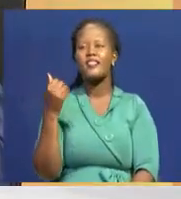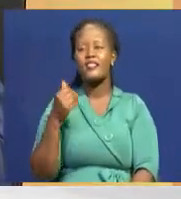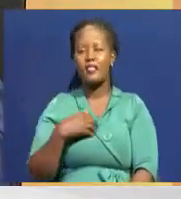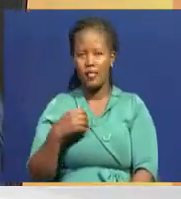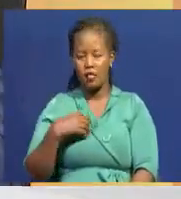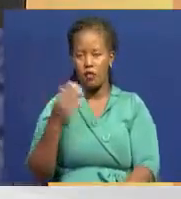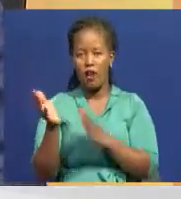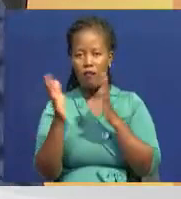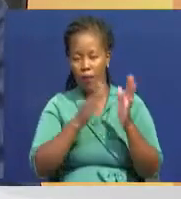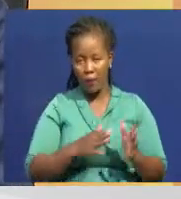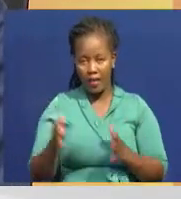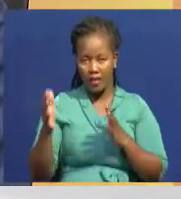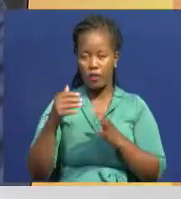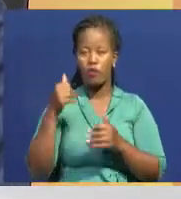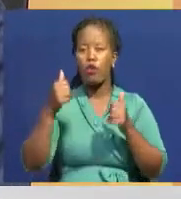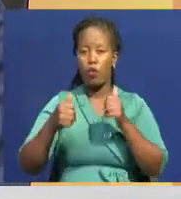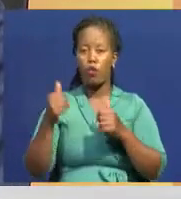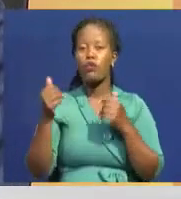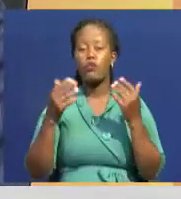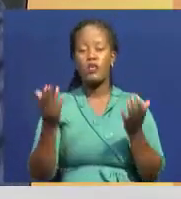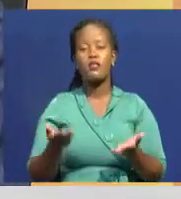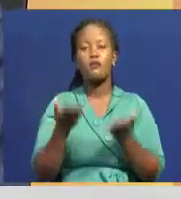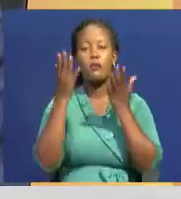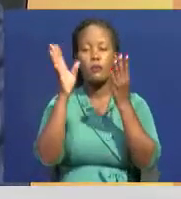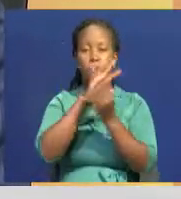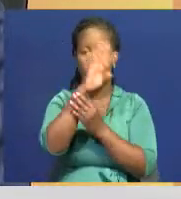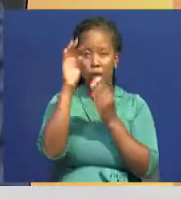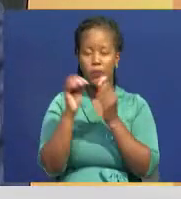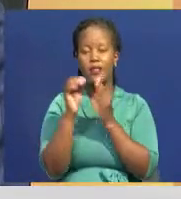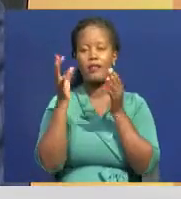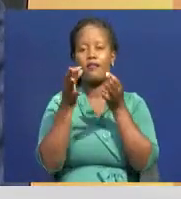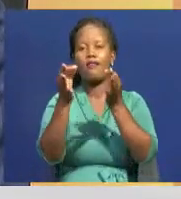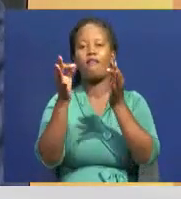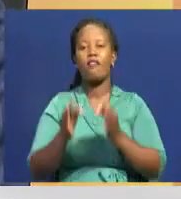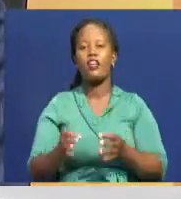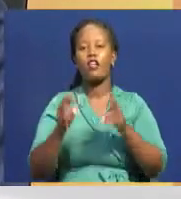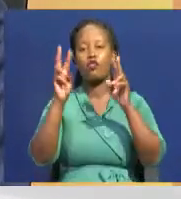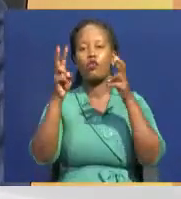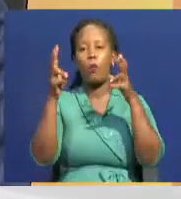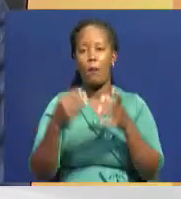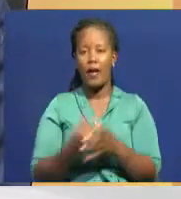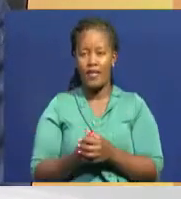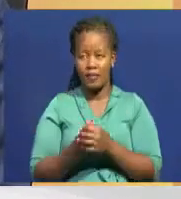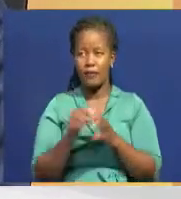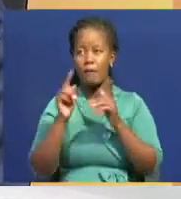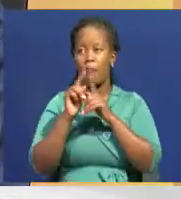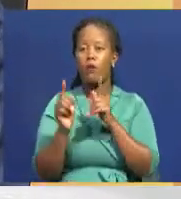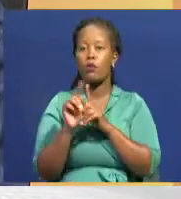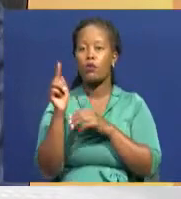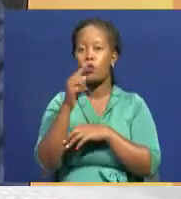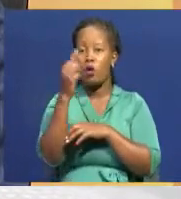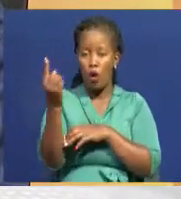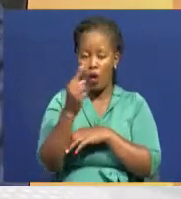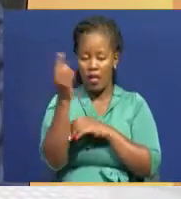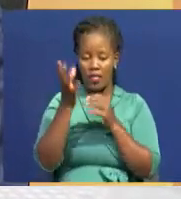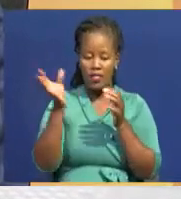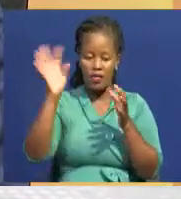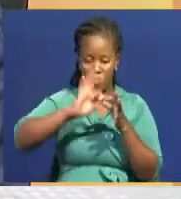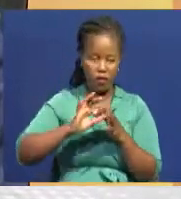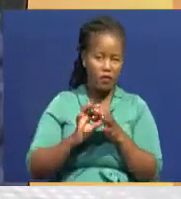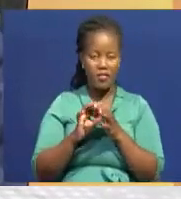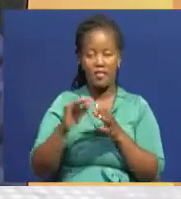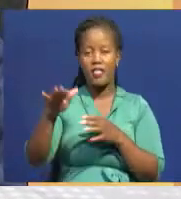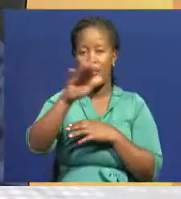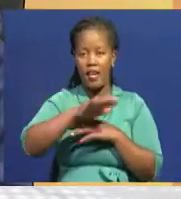that will alleviate university as a whole in terms of financial matters. It is only inculcating the entrepreneurial